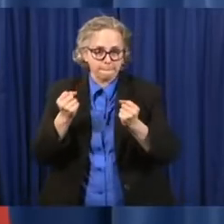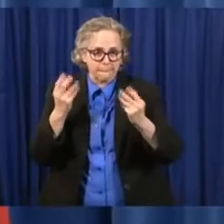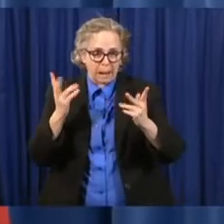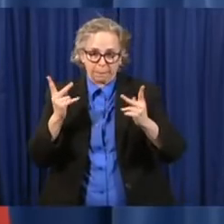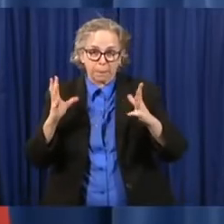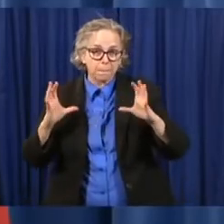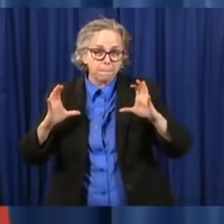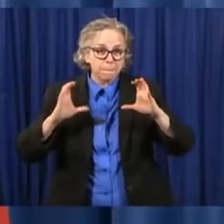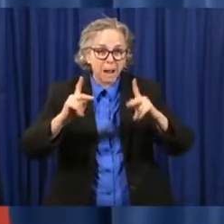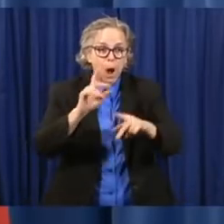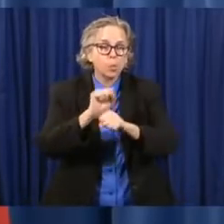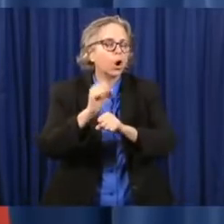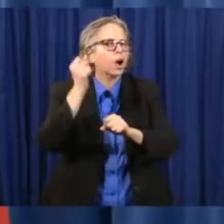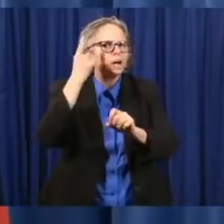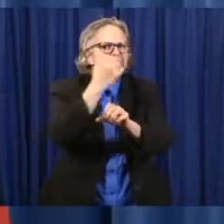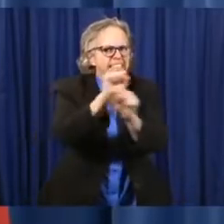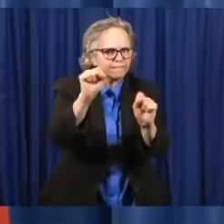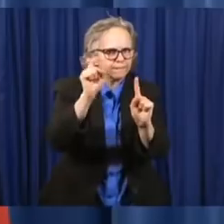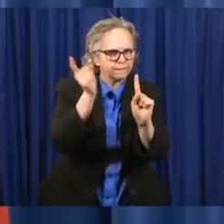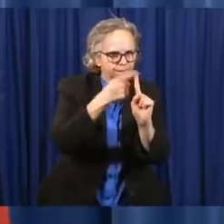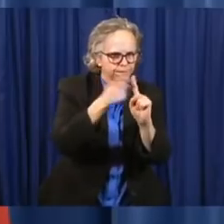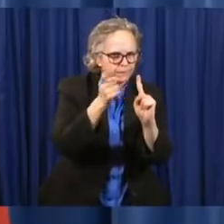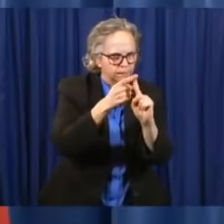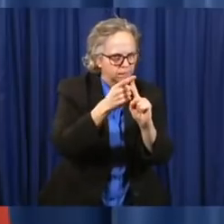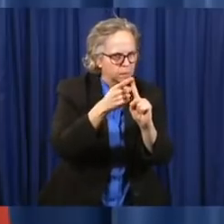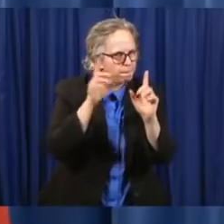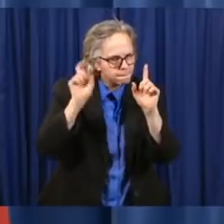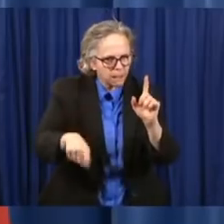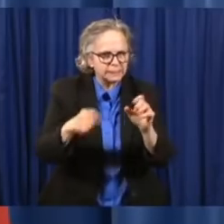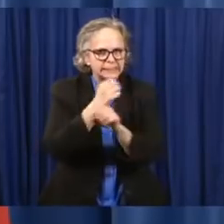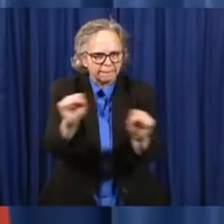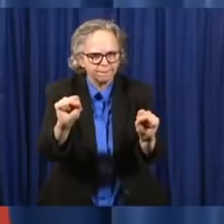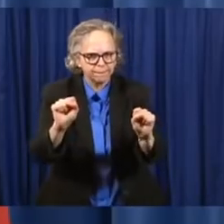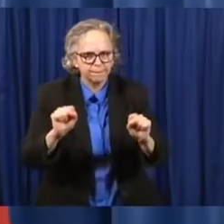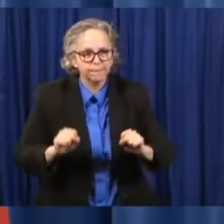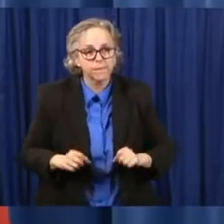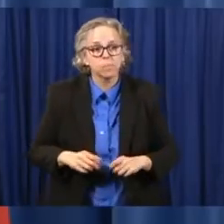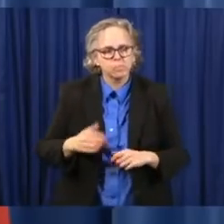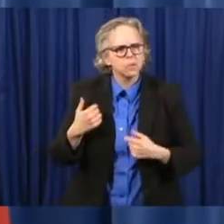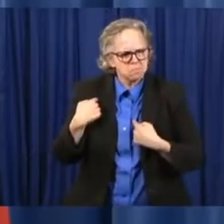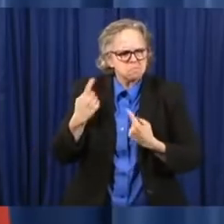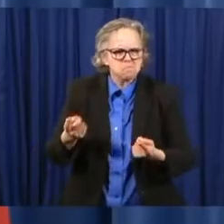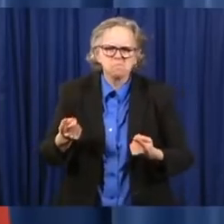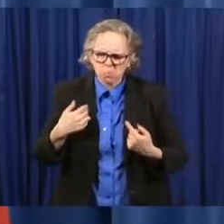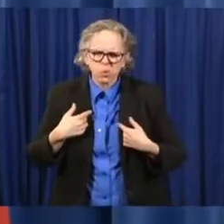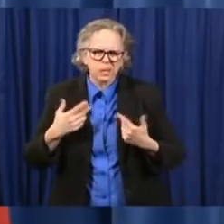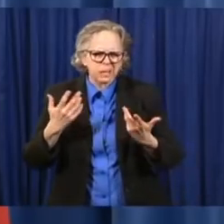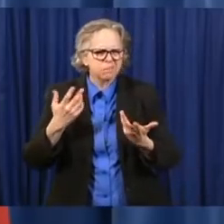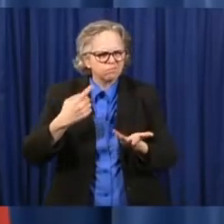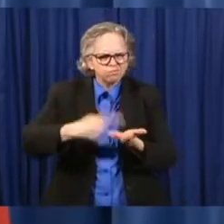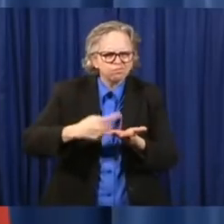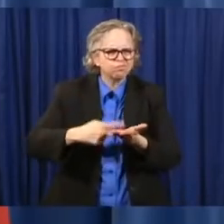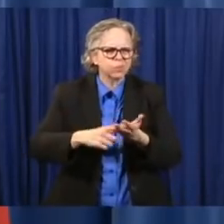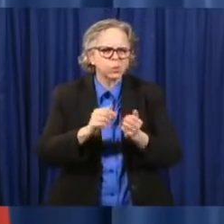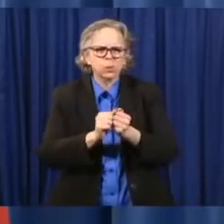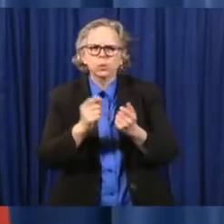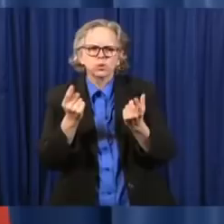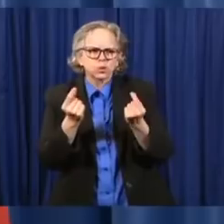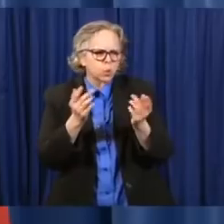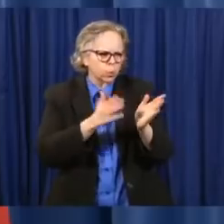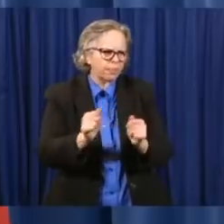so, you know, we've kind of laid out, we'll talk in a few days about what we're doing with hospitals. We're trying to open hospitals